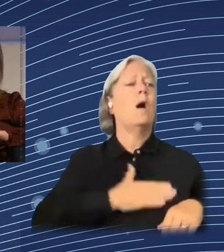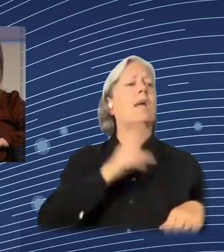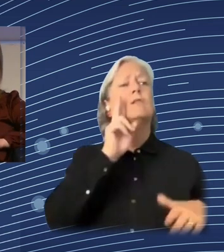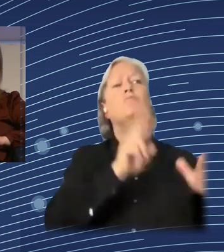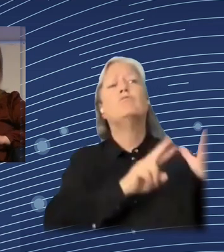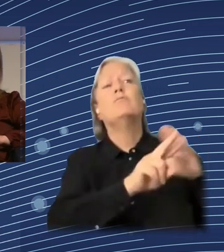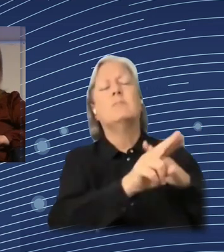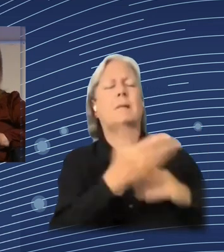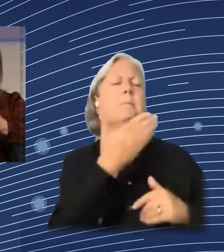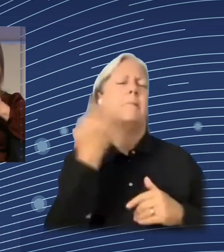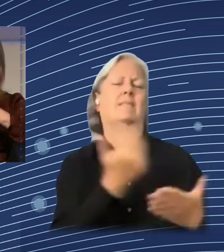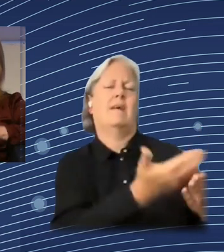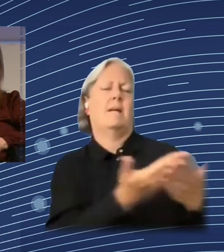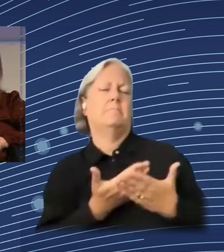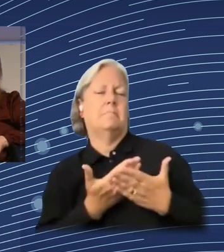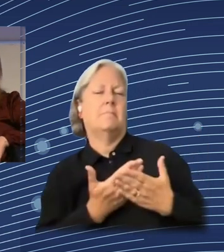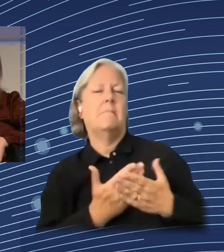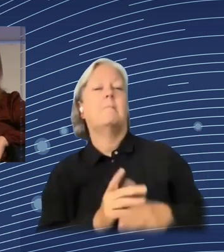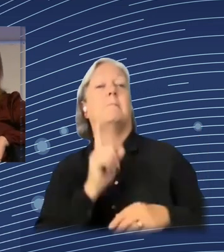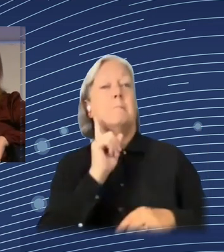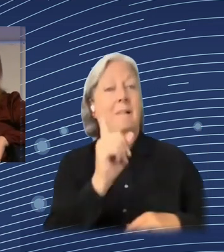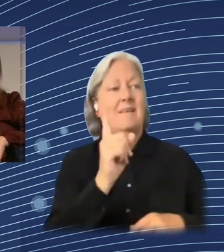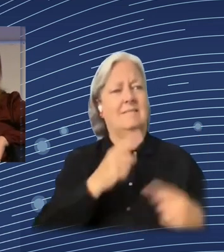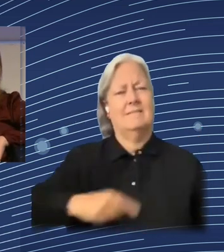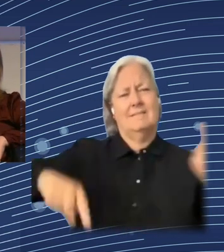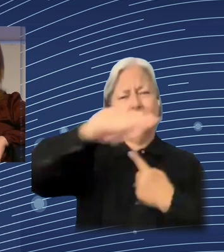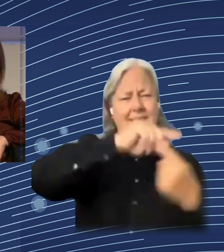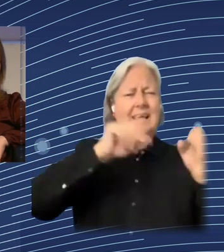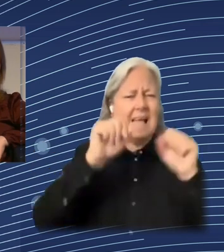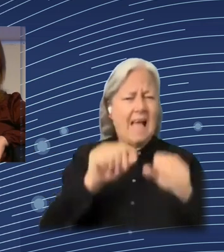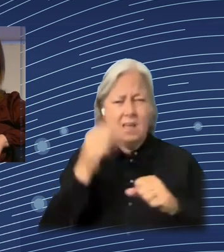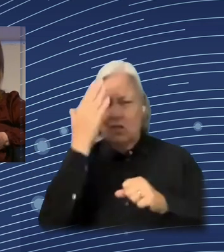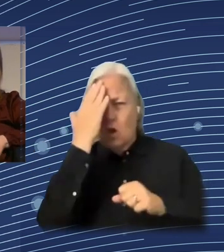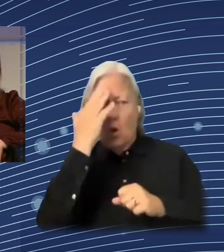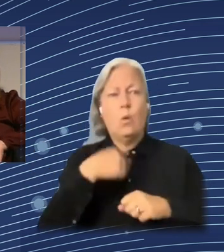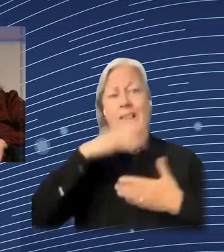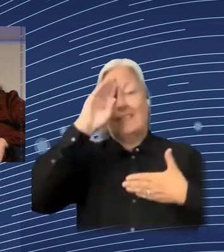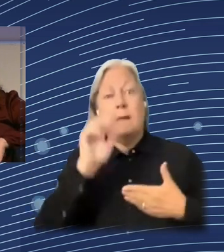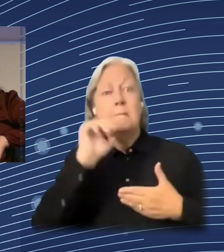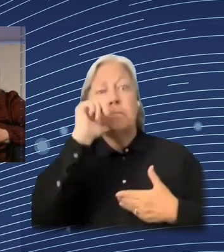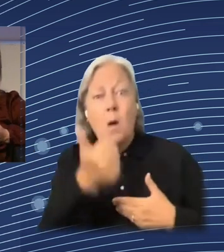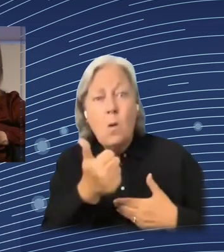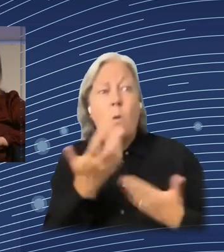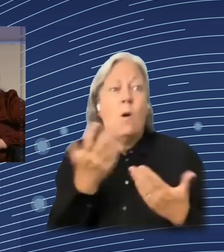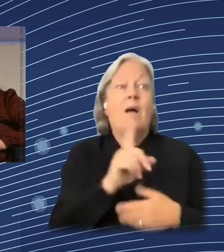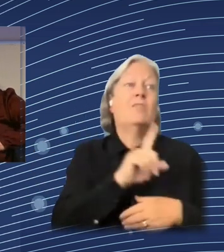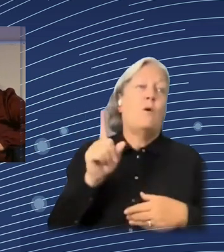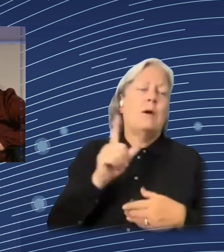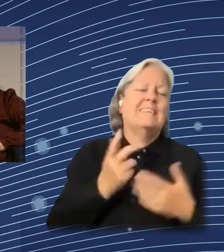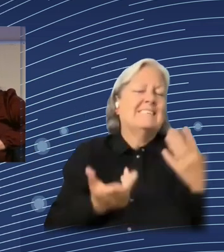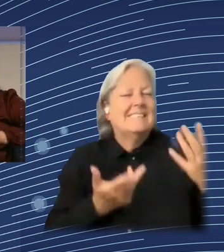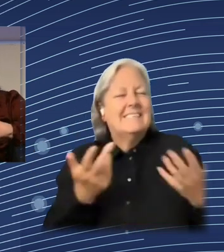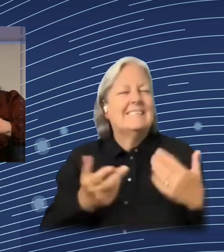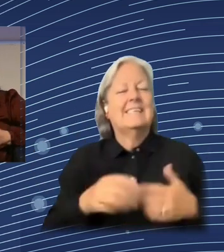at the same time, we as people can guess if we will be sick tomorrow or not in most cases. So AI can do the